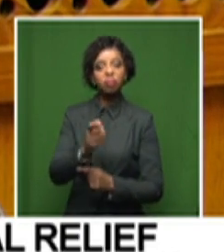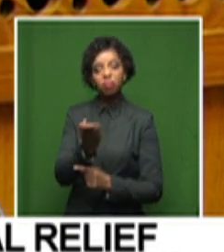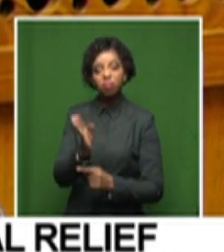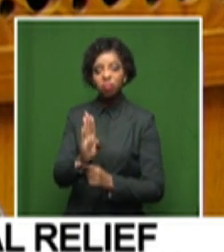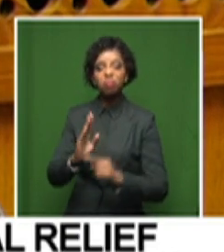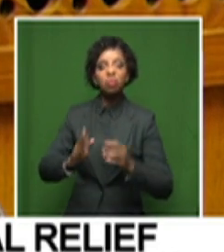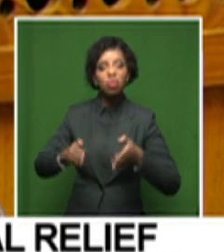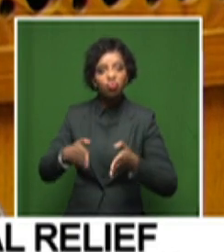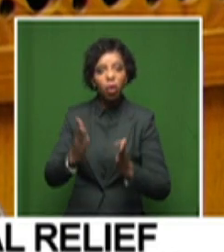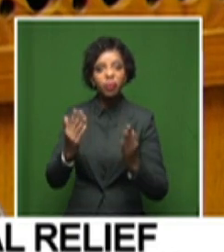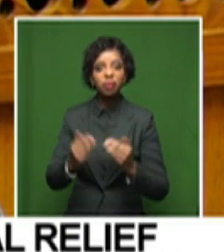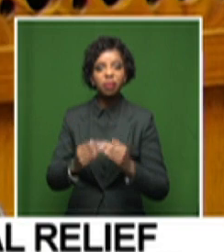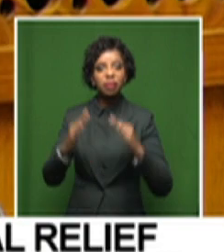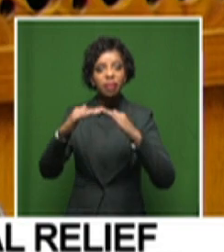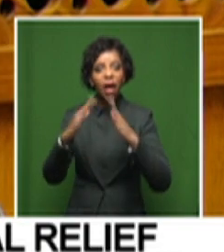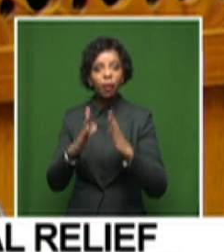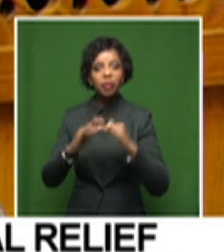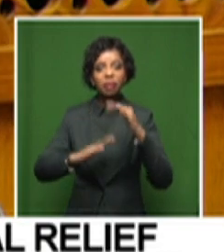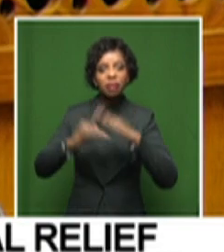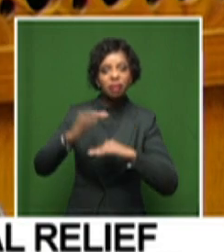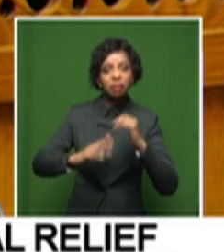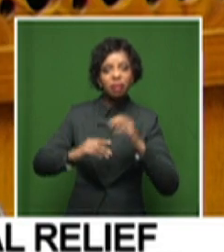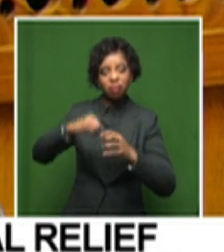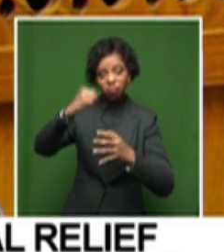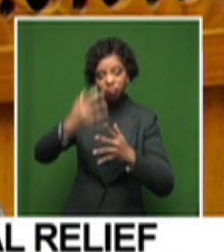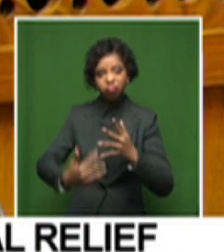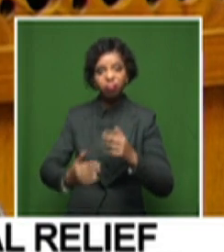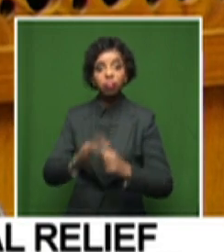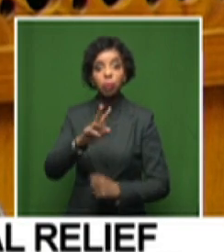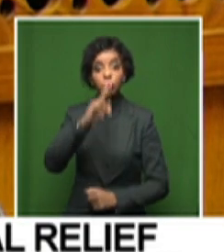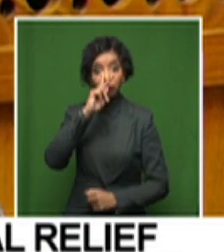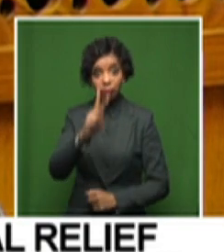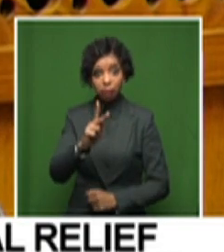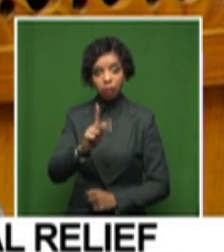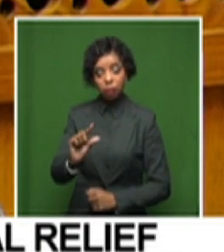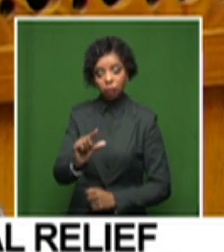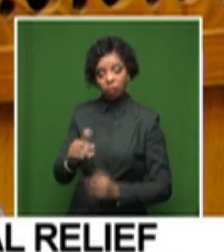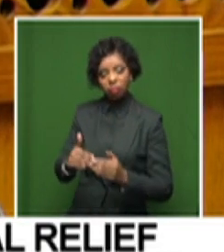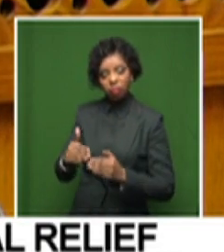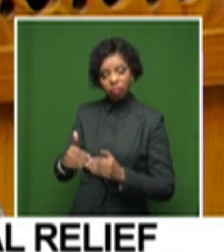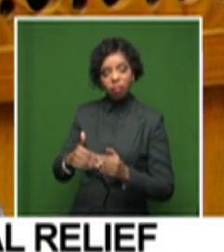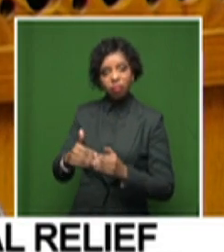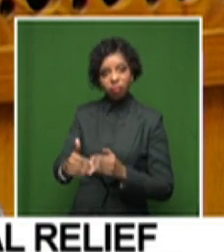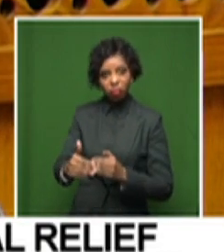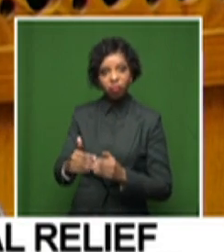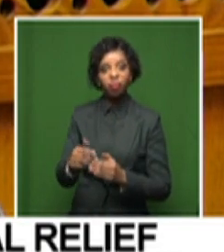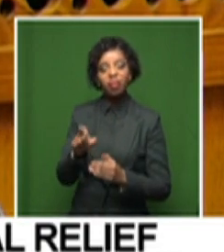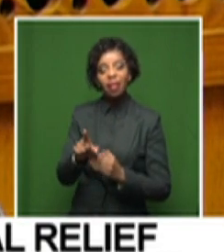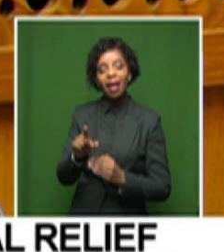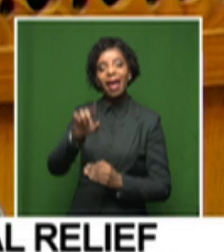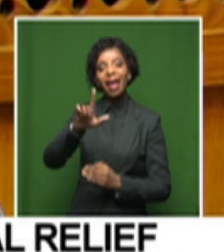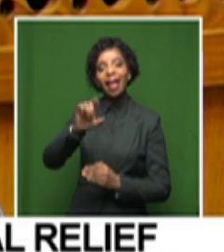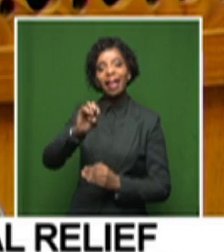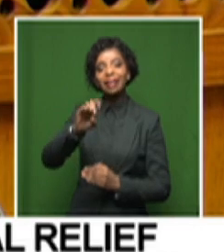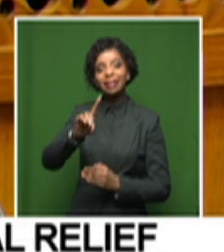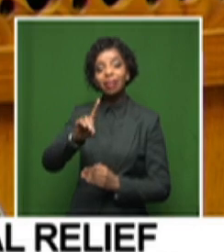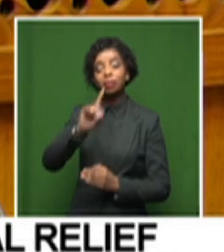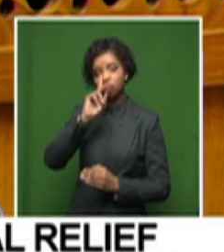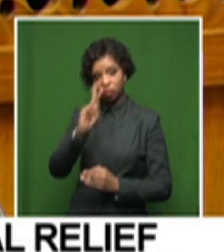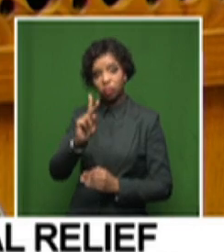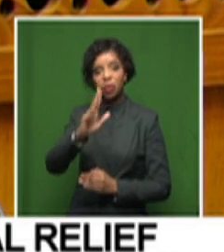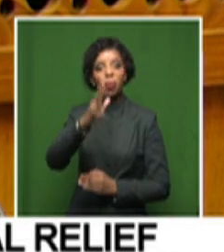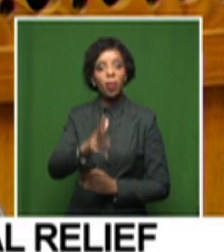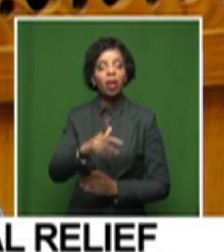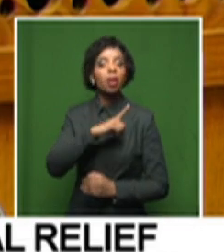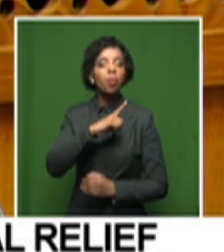development. We should see the return of the local economic development initiative, the LED, very critical to